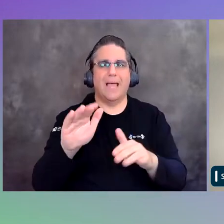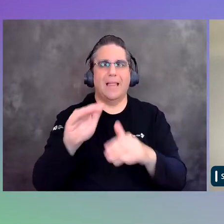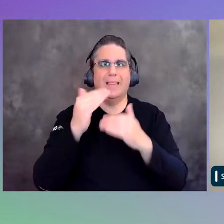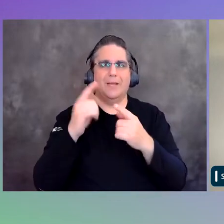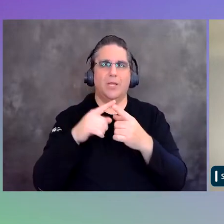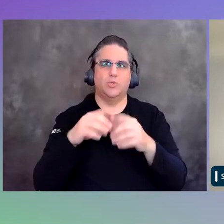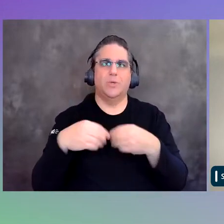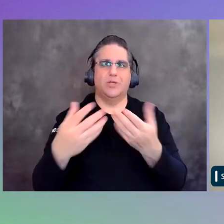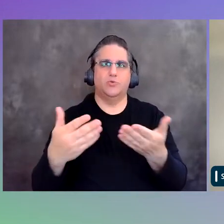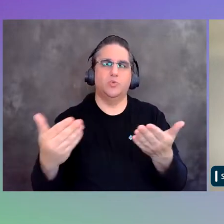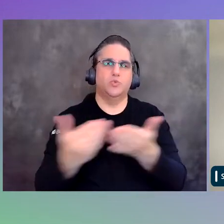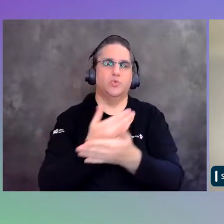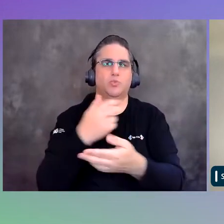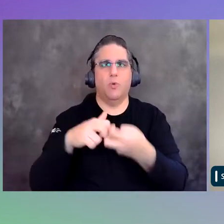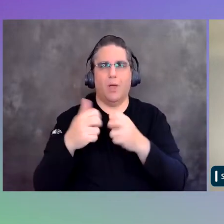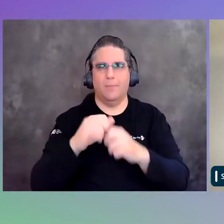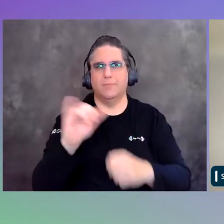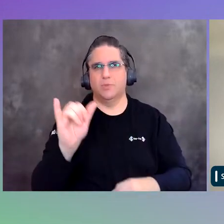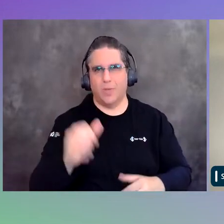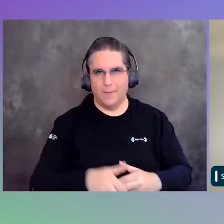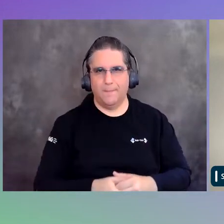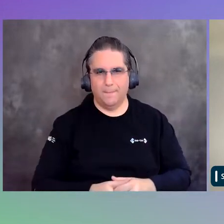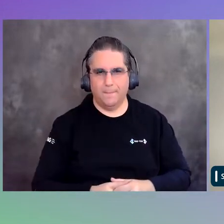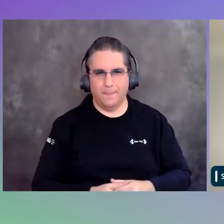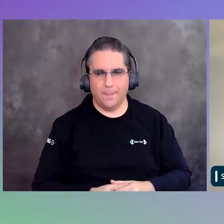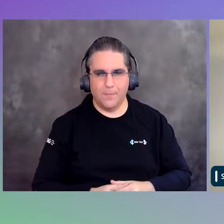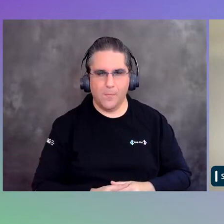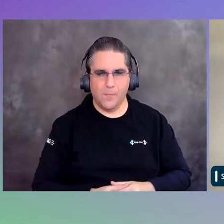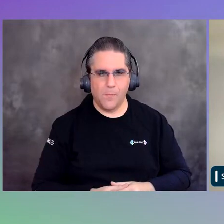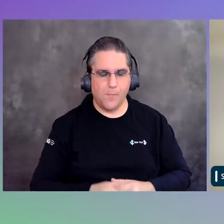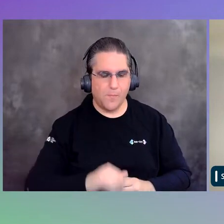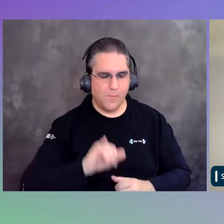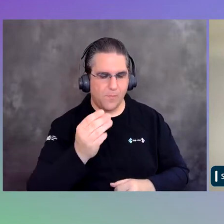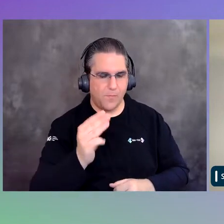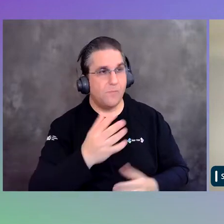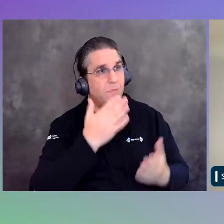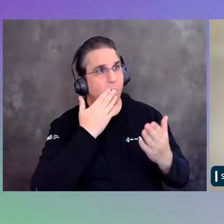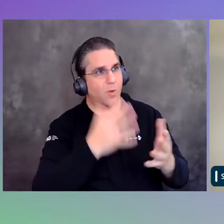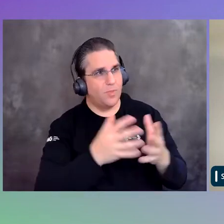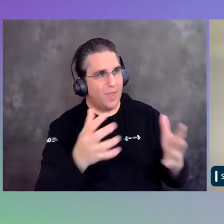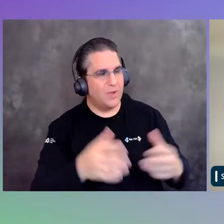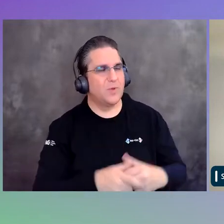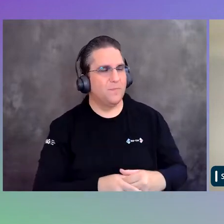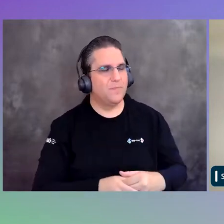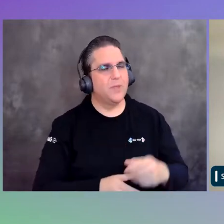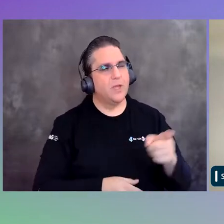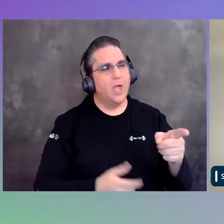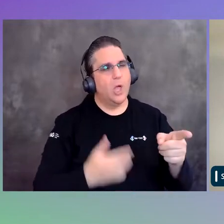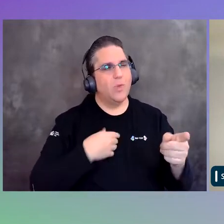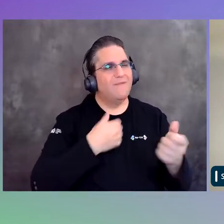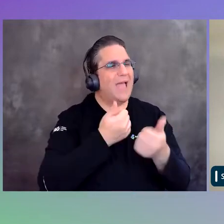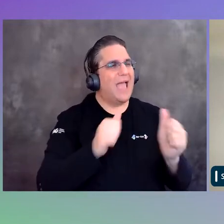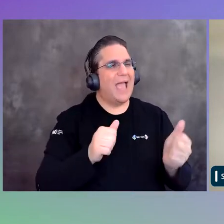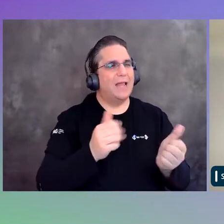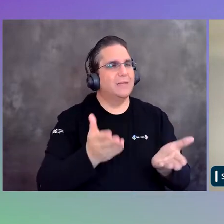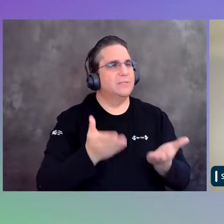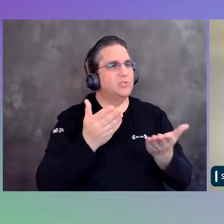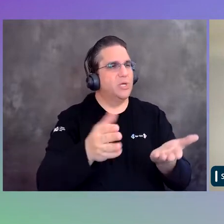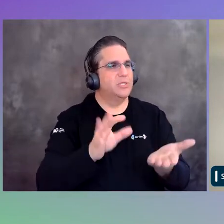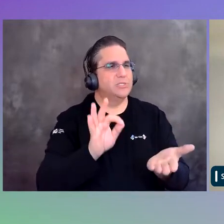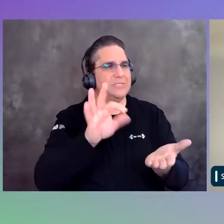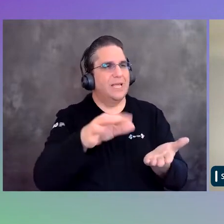well. Great, great. Thank you for that. Do you have any tips on building